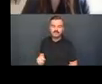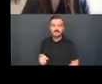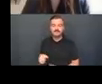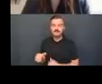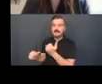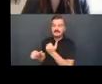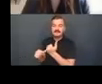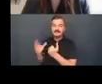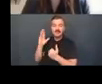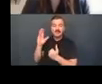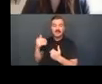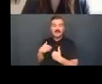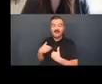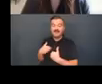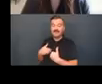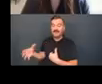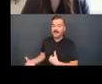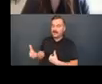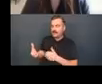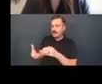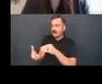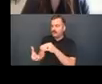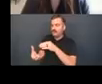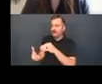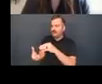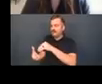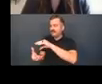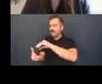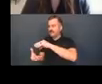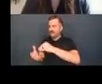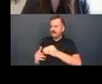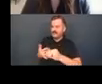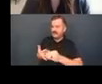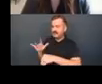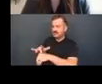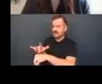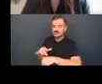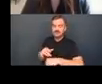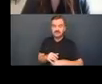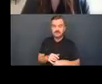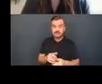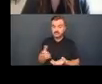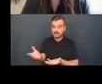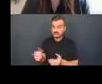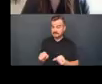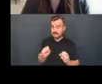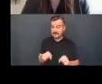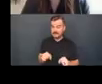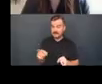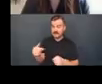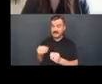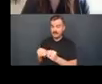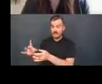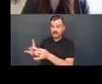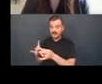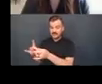assistant holds another's foot in his hand to palpate painful joints. There is potential at least for relational as well